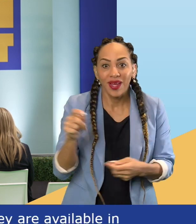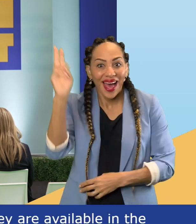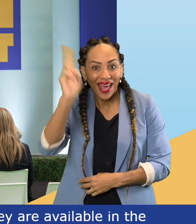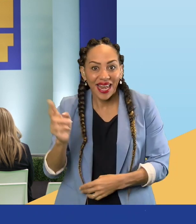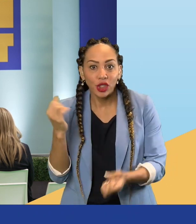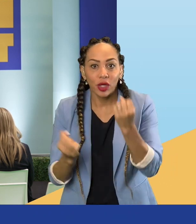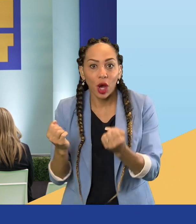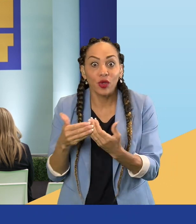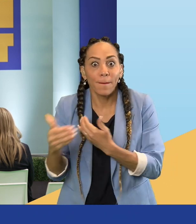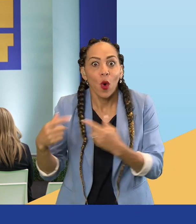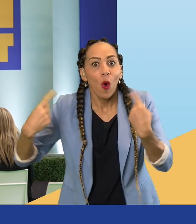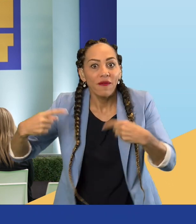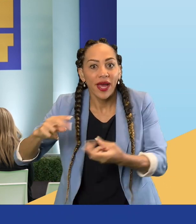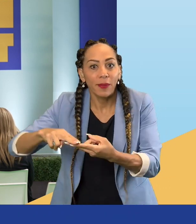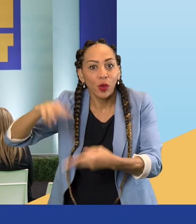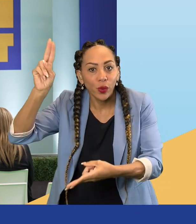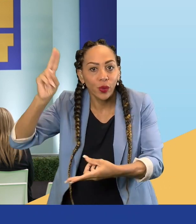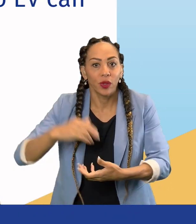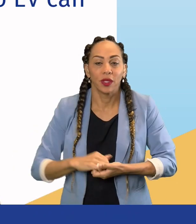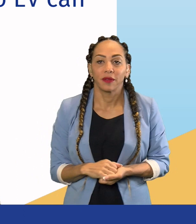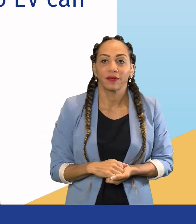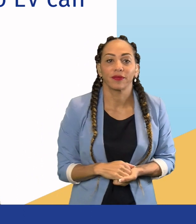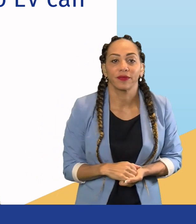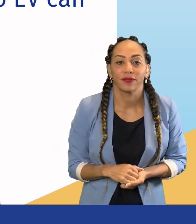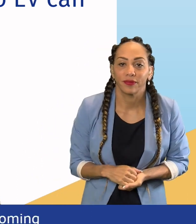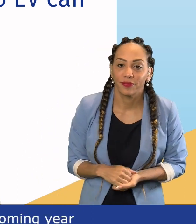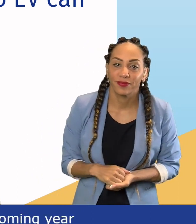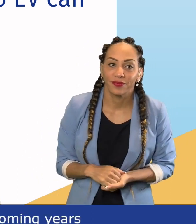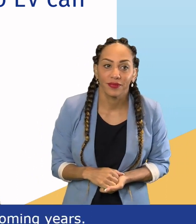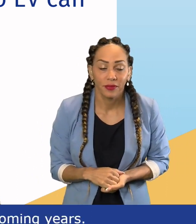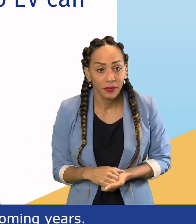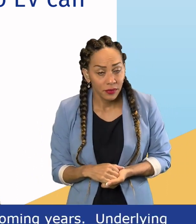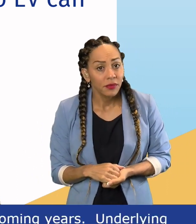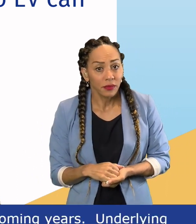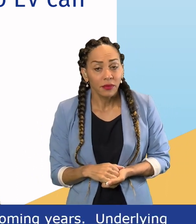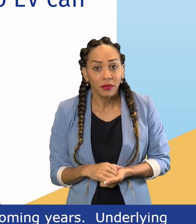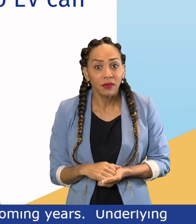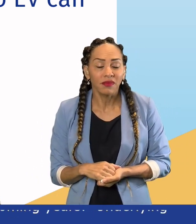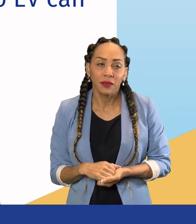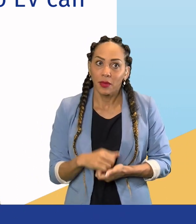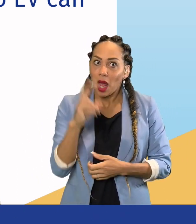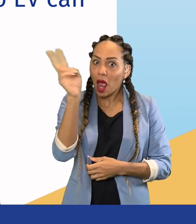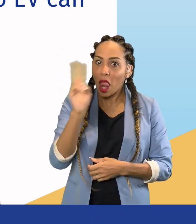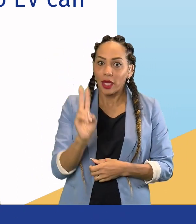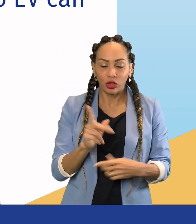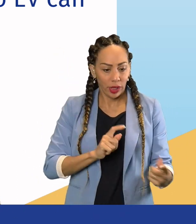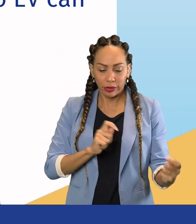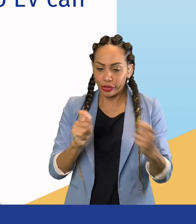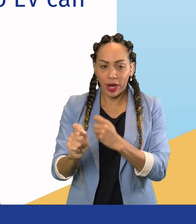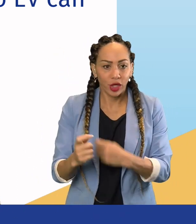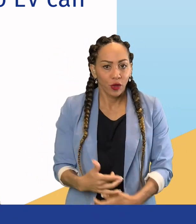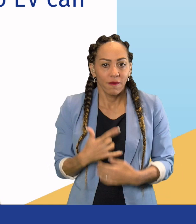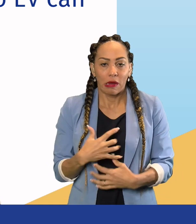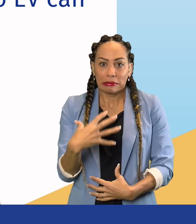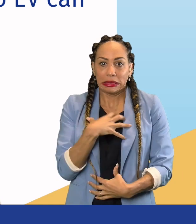I guess underlying this is the fact that we appreciate that the transition to EV could be a bit daunting, it could be scary,